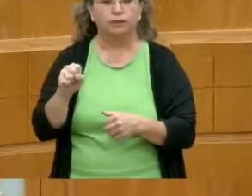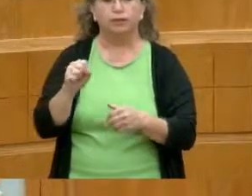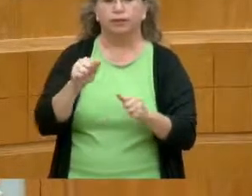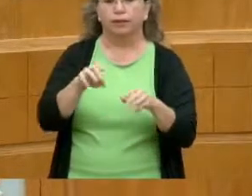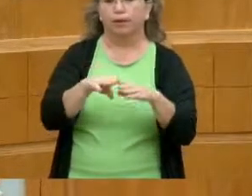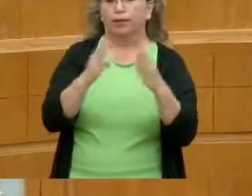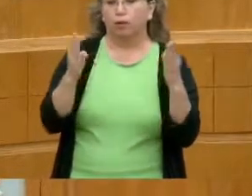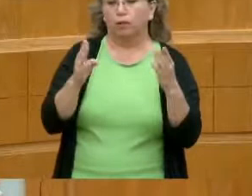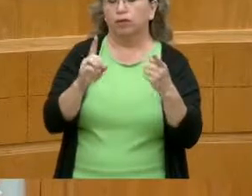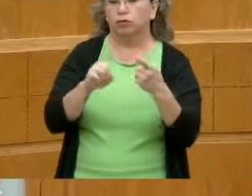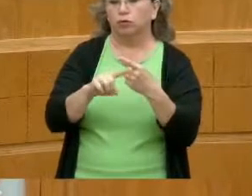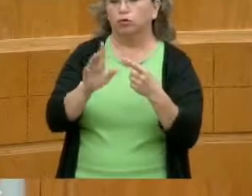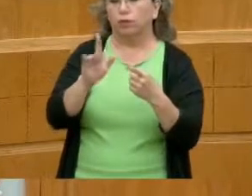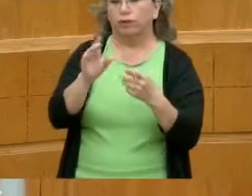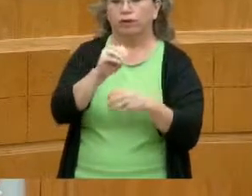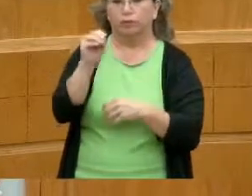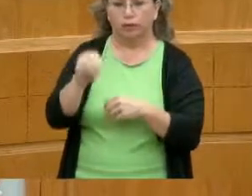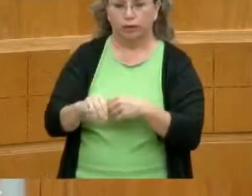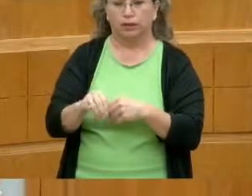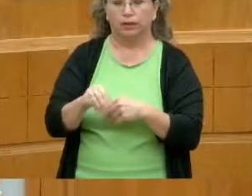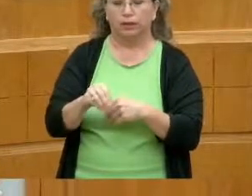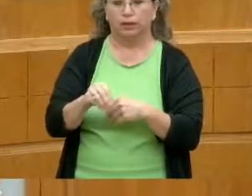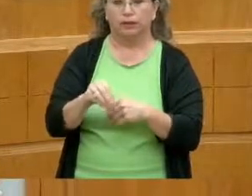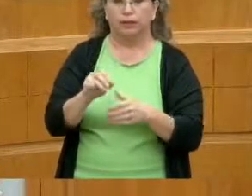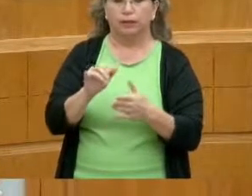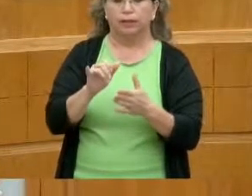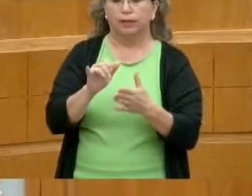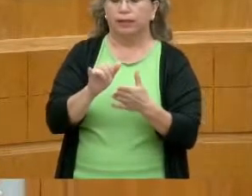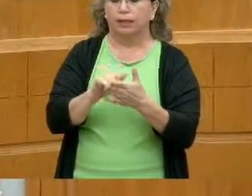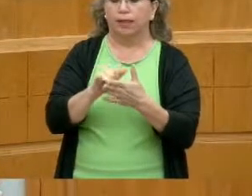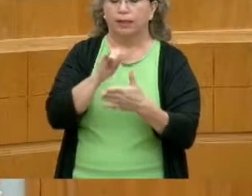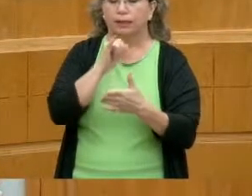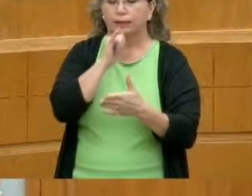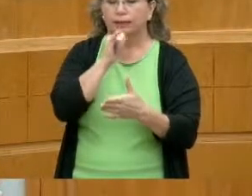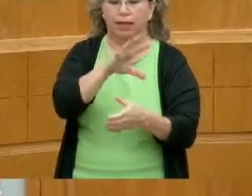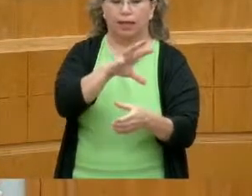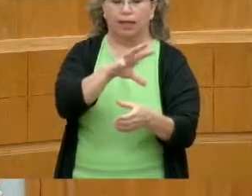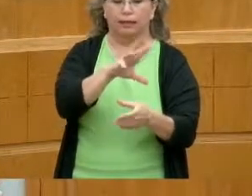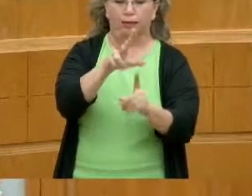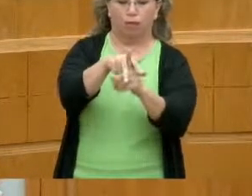like a restaurant's. These occupancy limits do not apply to indoor area,